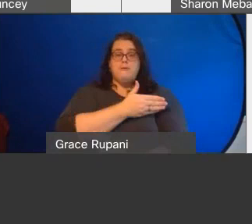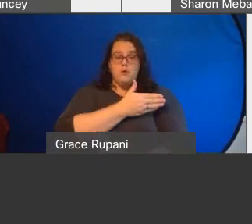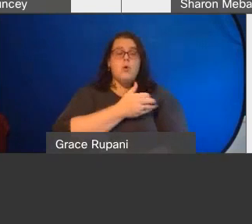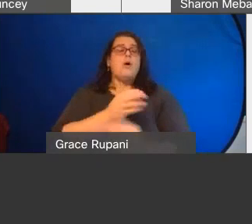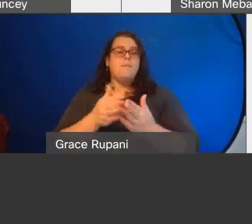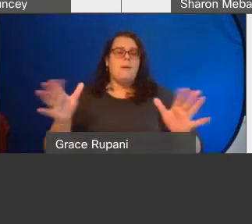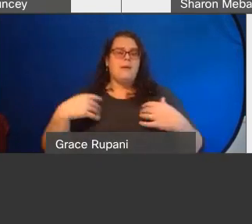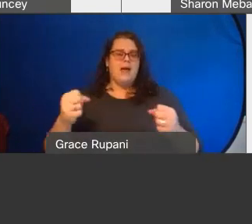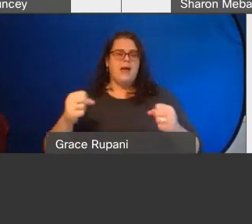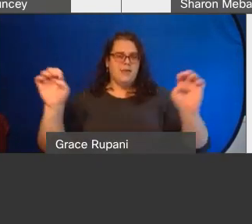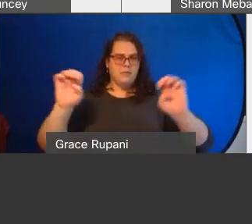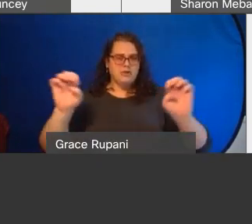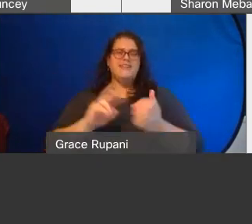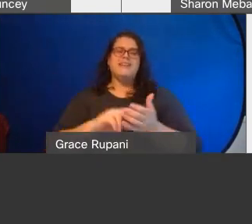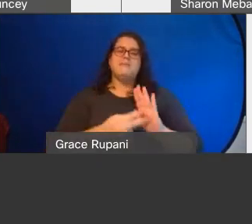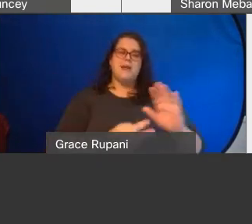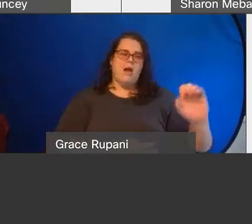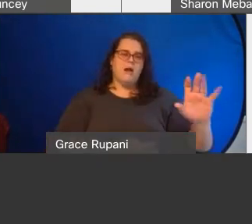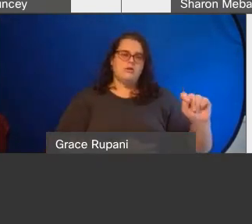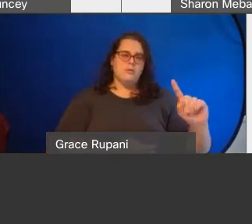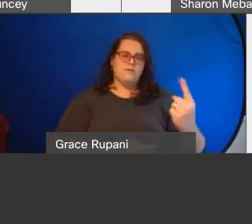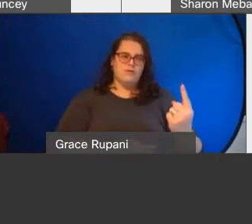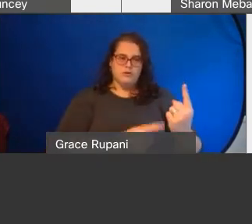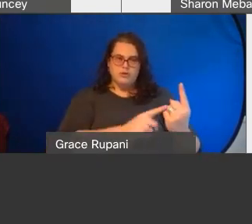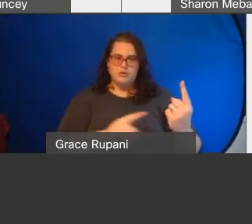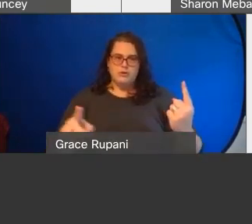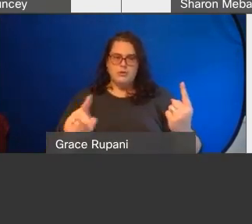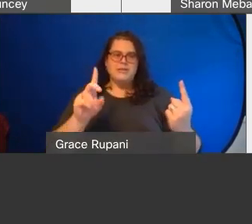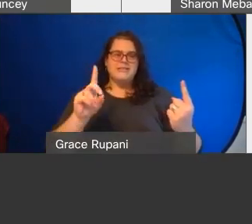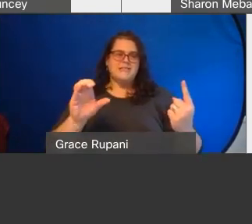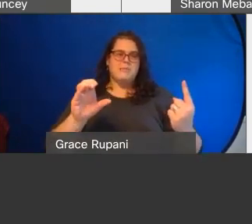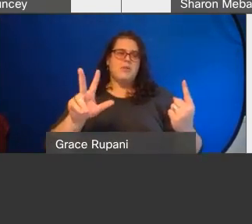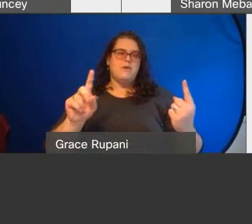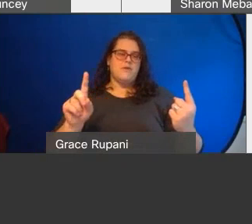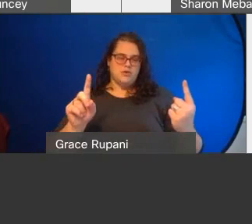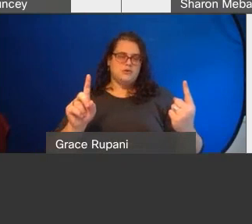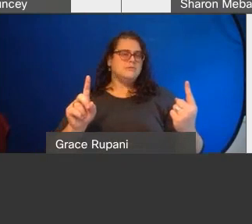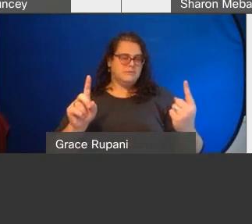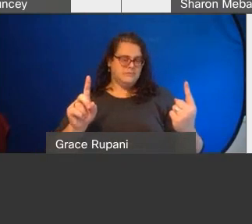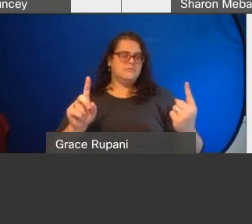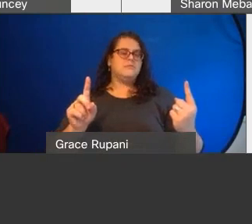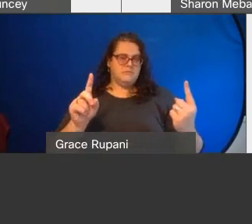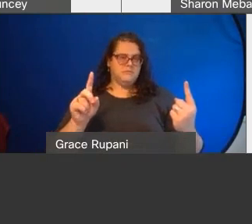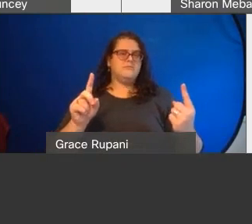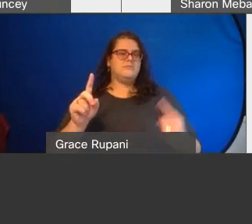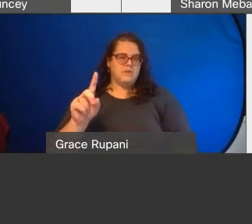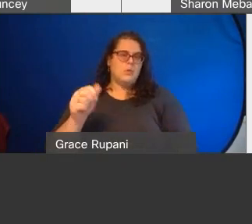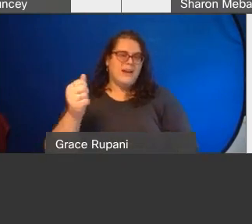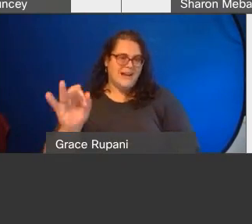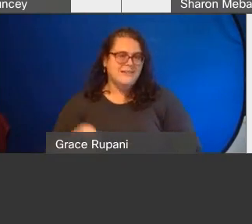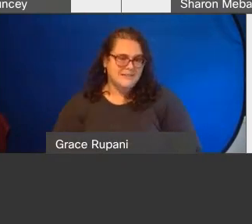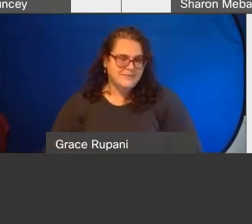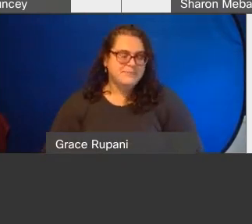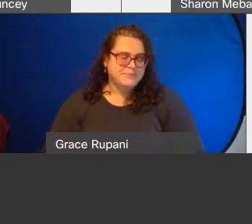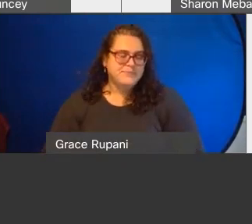through December 31st of 2019. 4, the provider must attest to not having